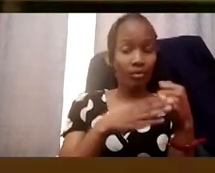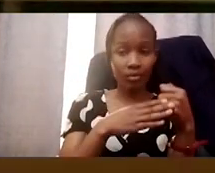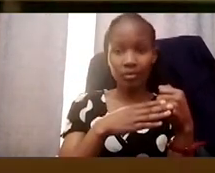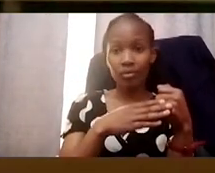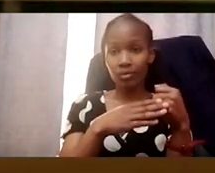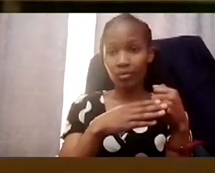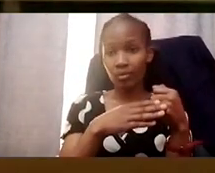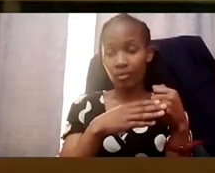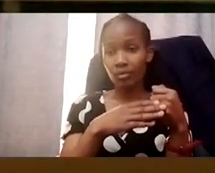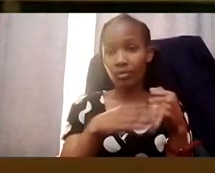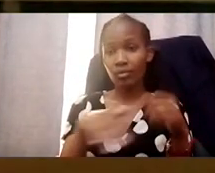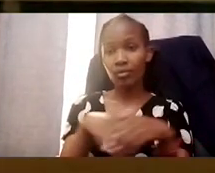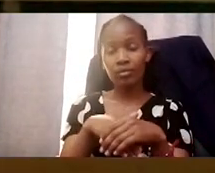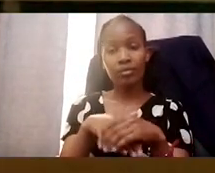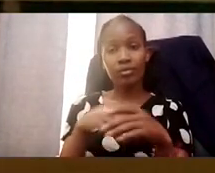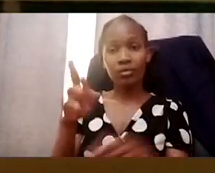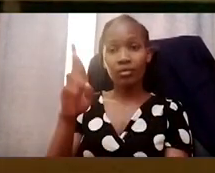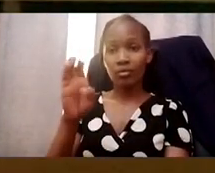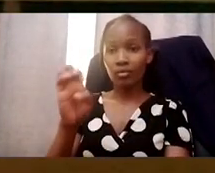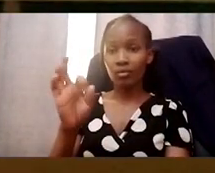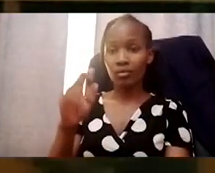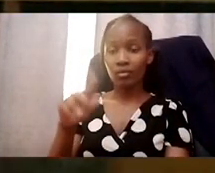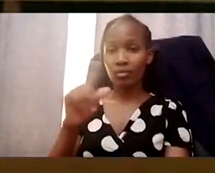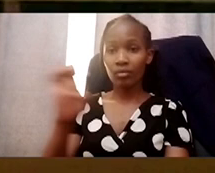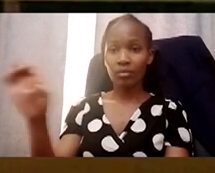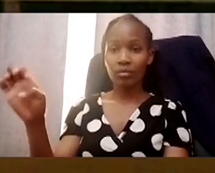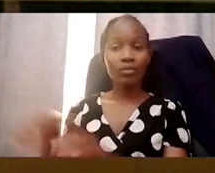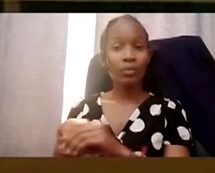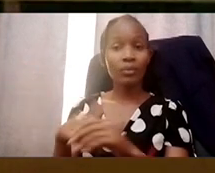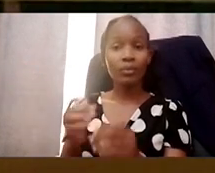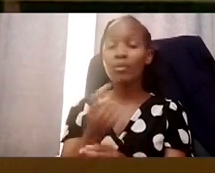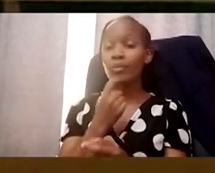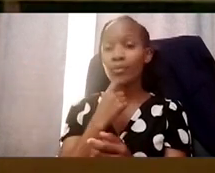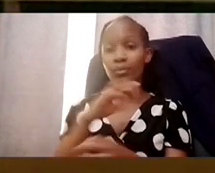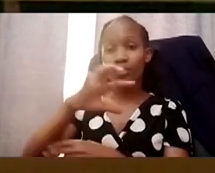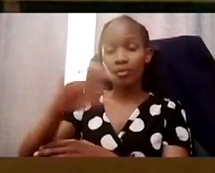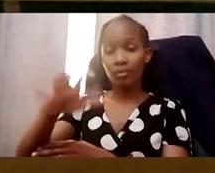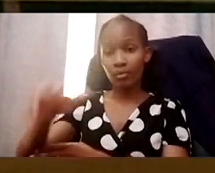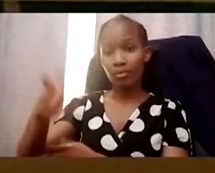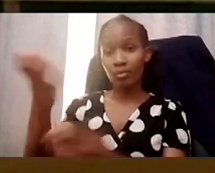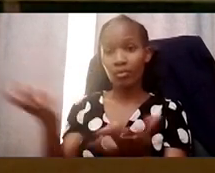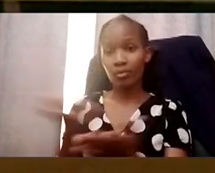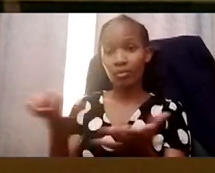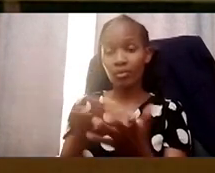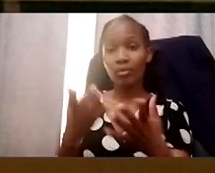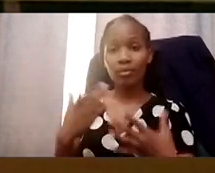among the refugees and the host community in Turkana County, whereby most of the people are coming together, and